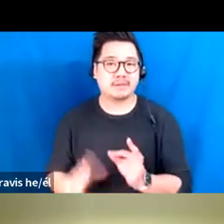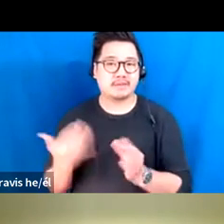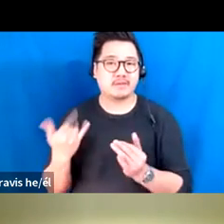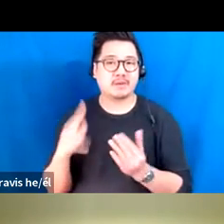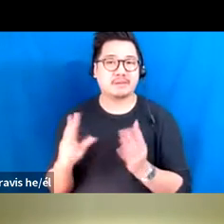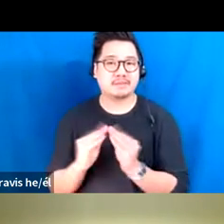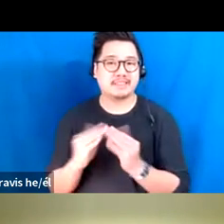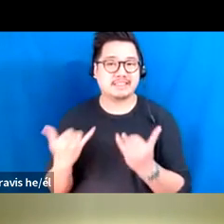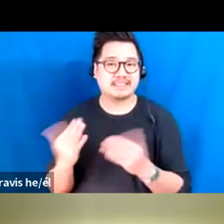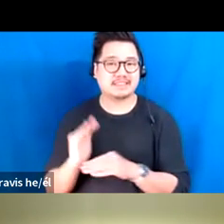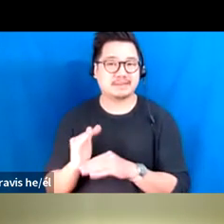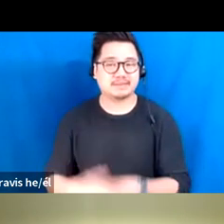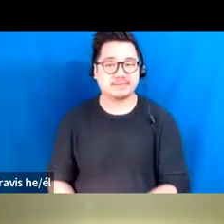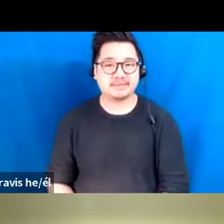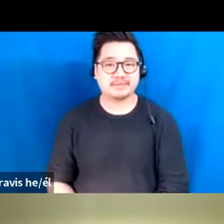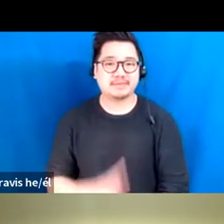interpreter